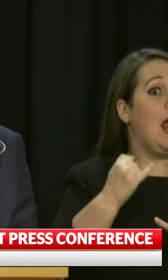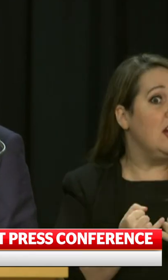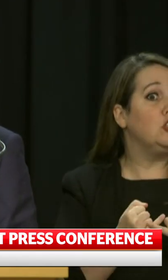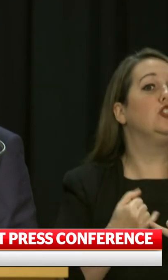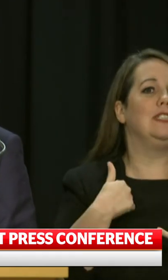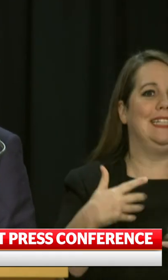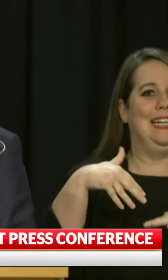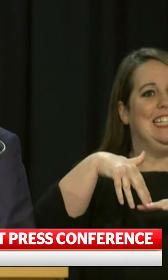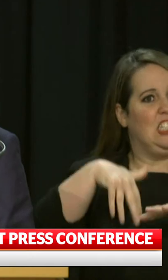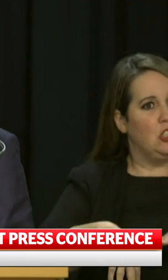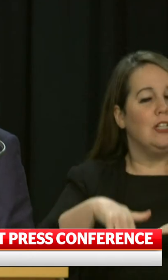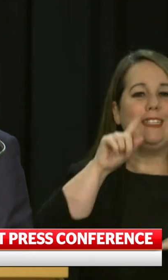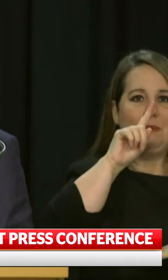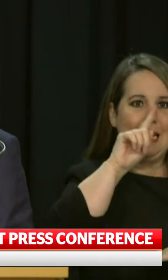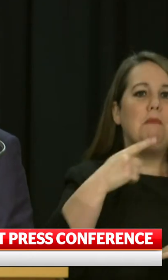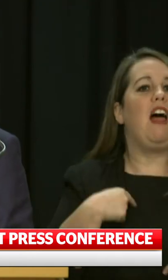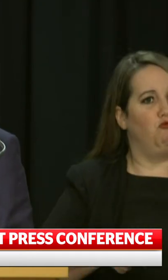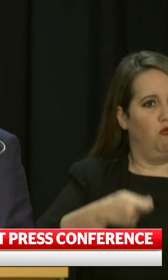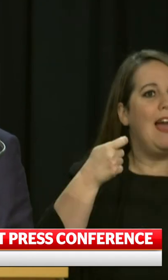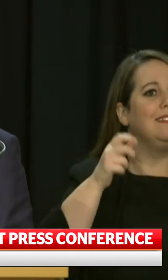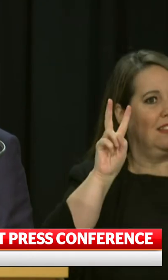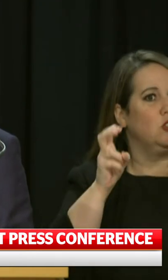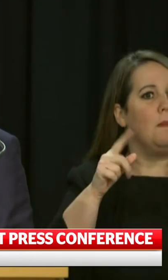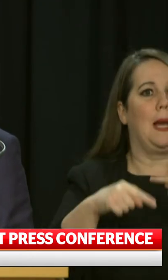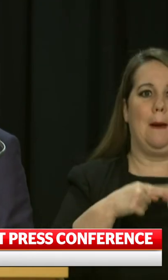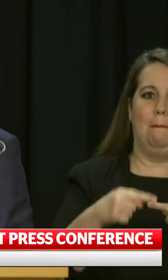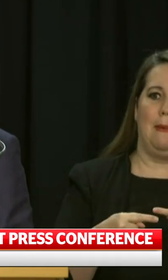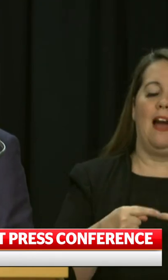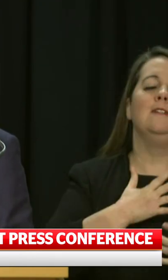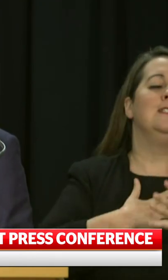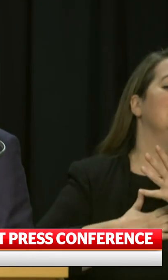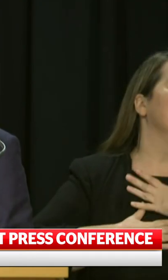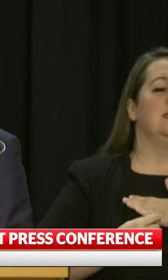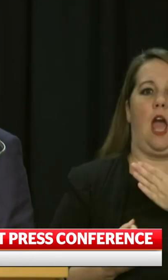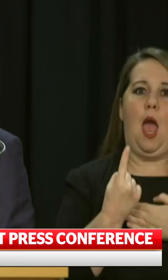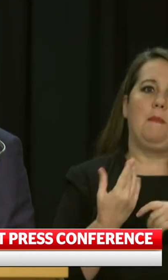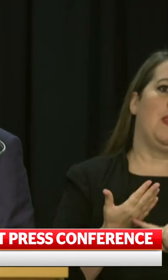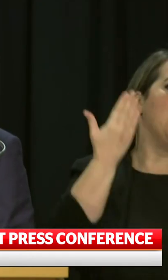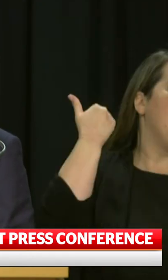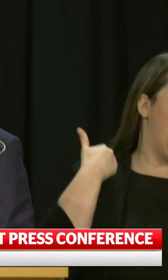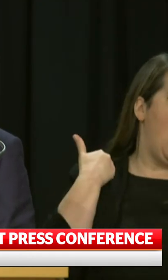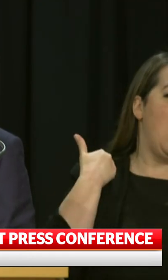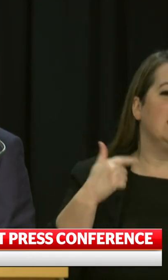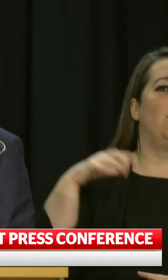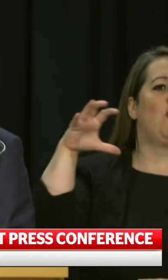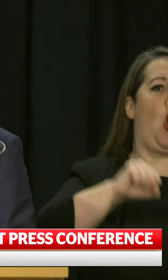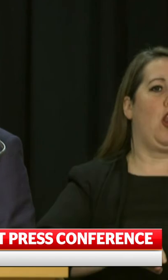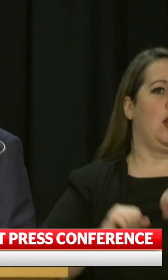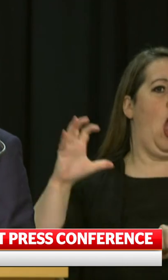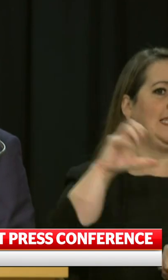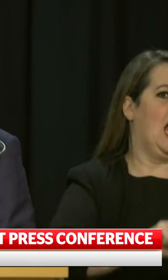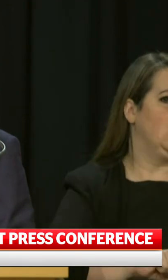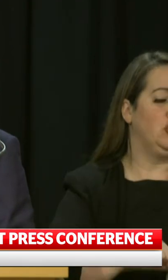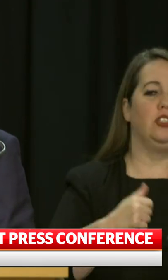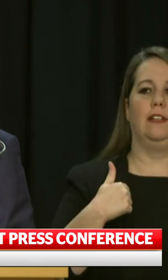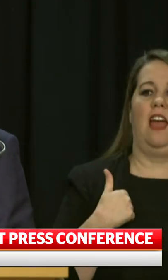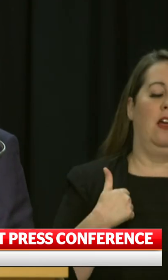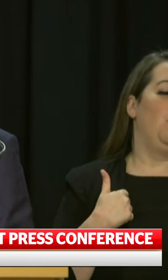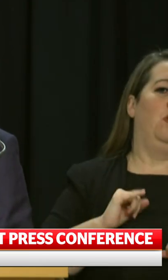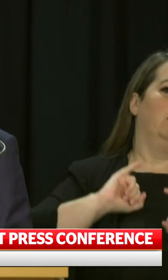from New Zealand's experience. So we have an agreed process around how we deal with some of those past effects of colonisation, some of the past